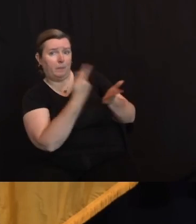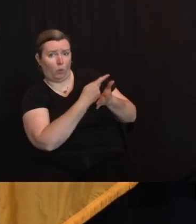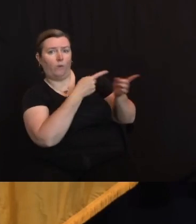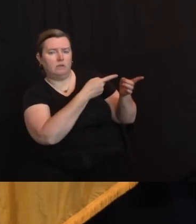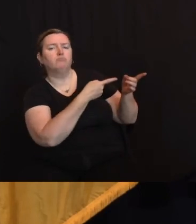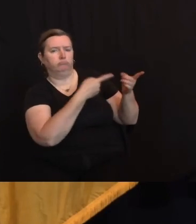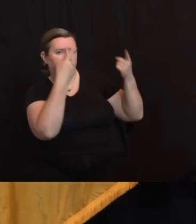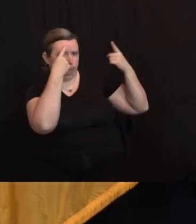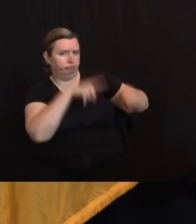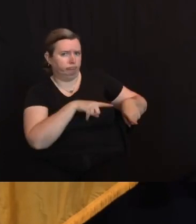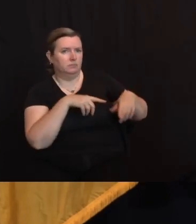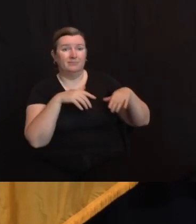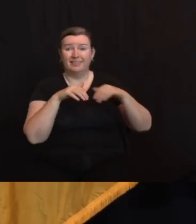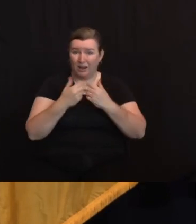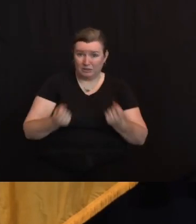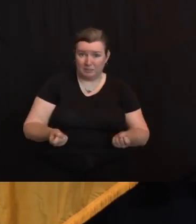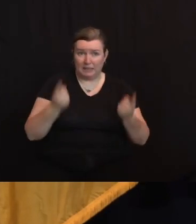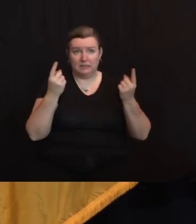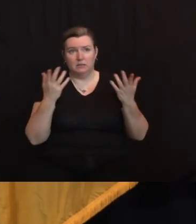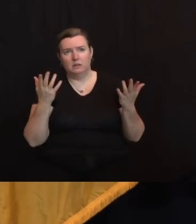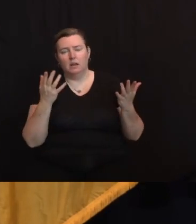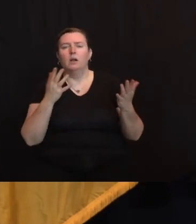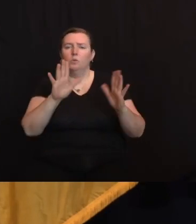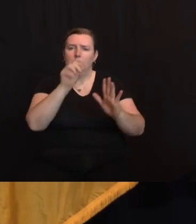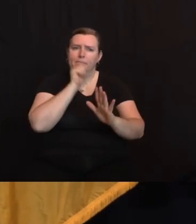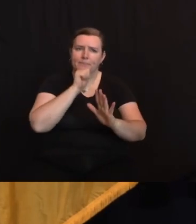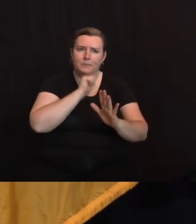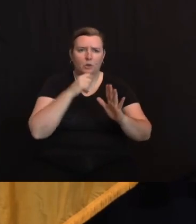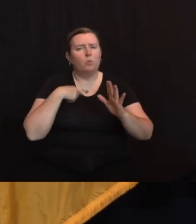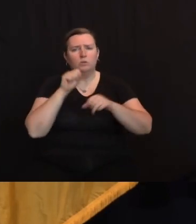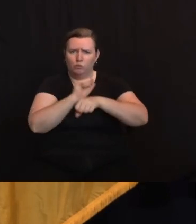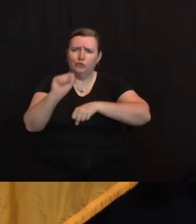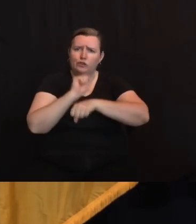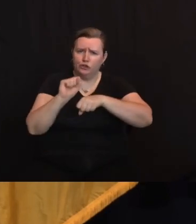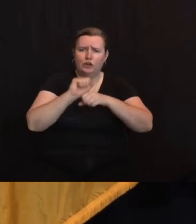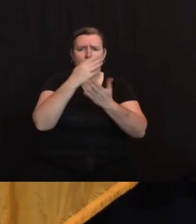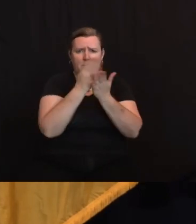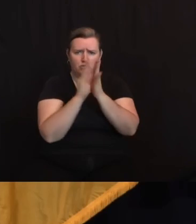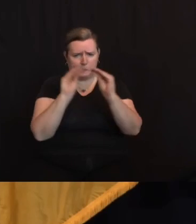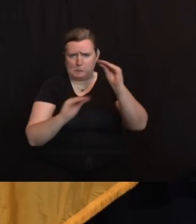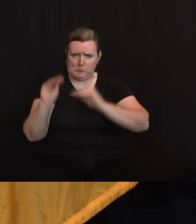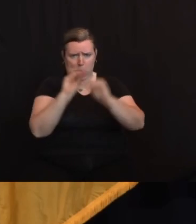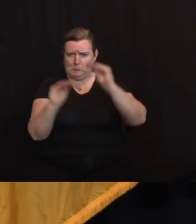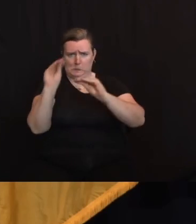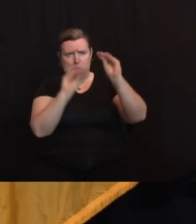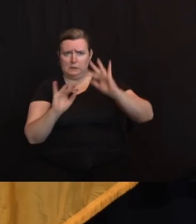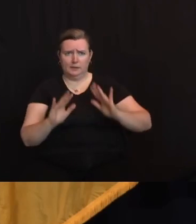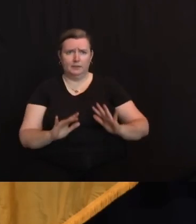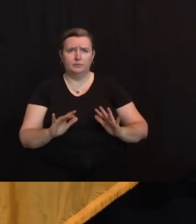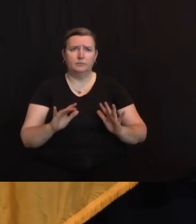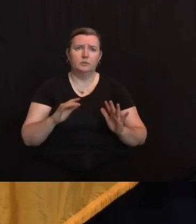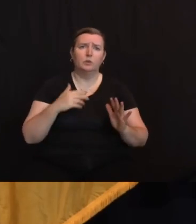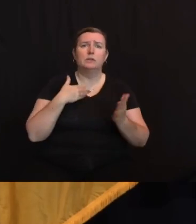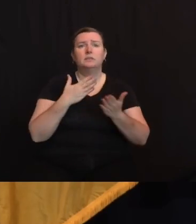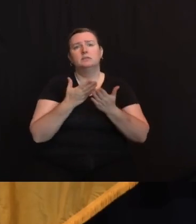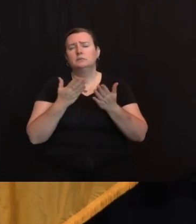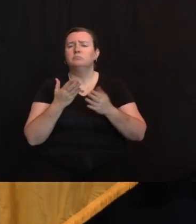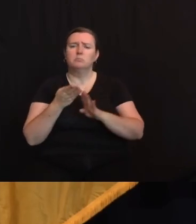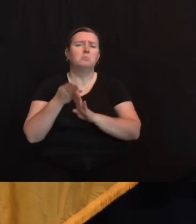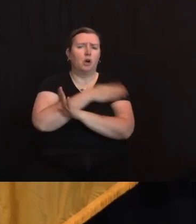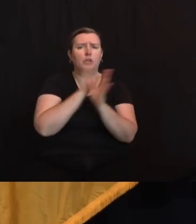will be spent is, bear with us, we're working on the budget. We've had preliminary broad stroke meetings with